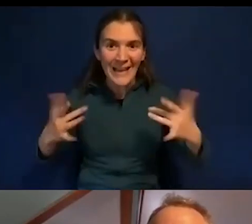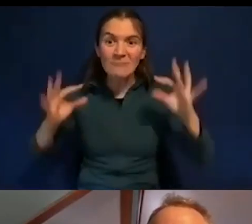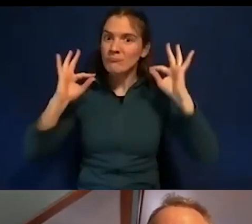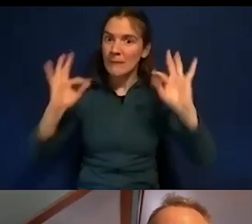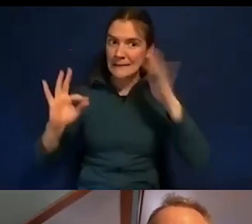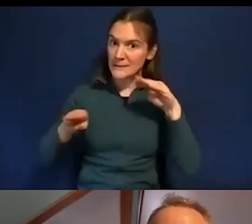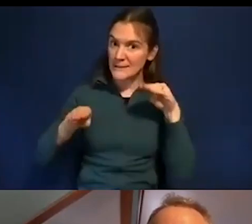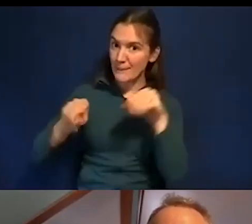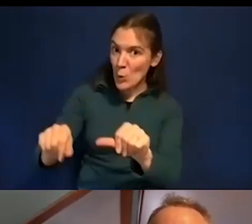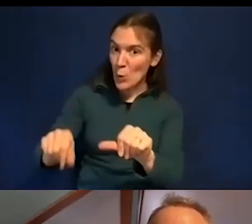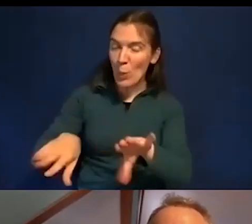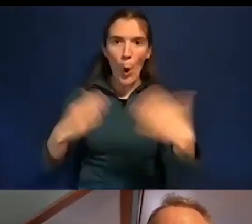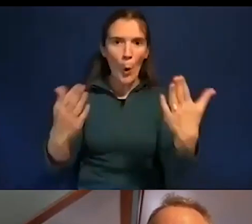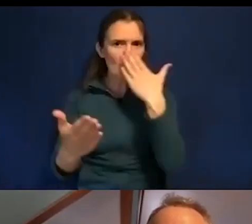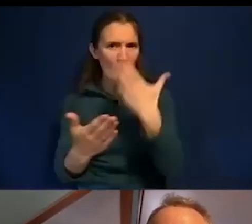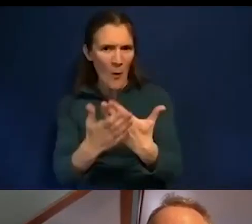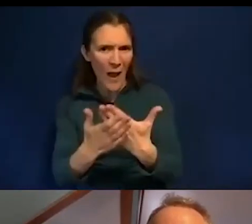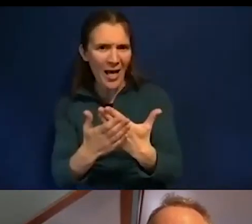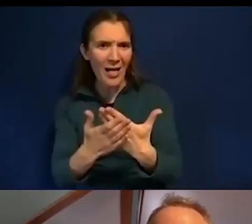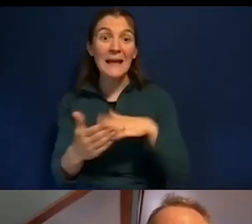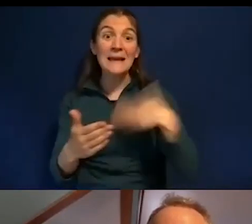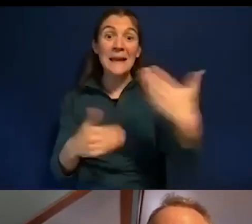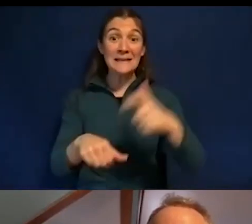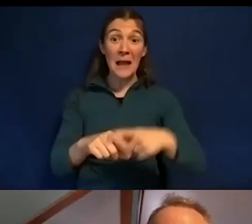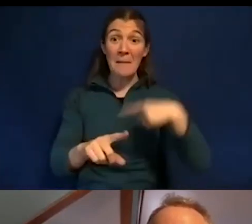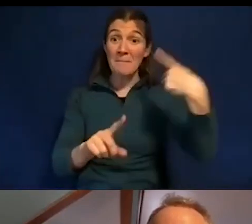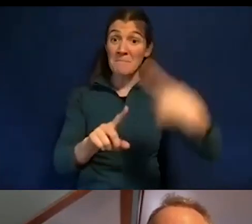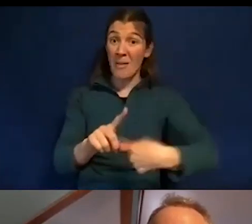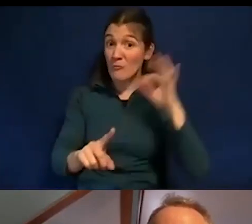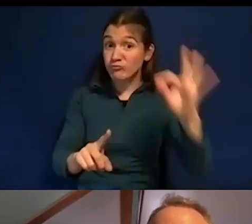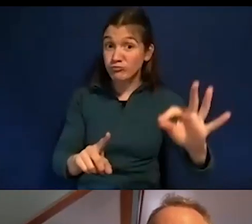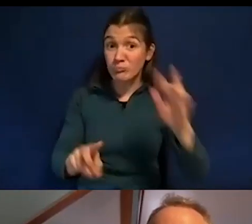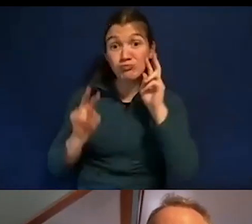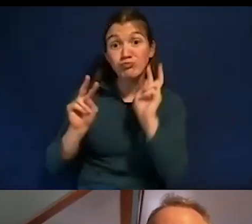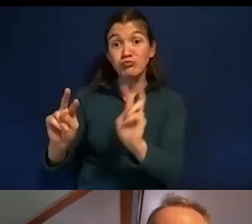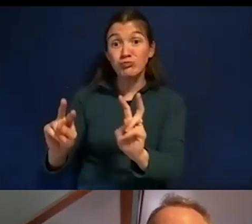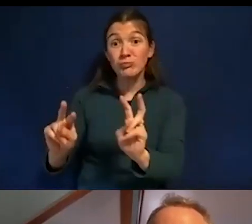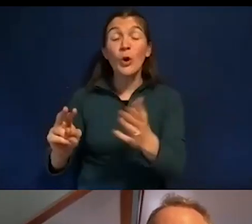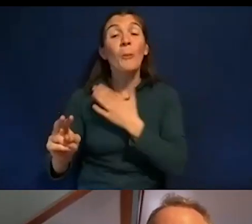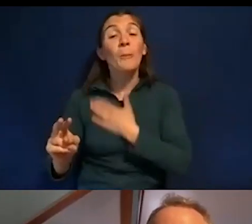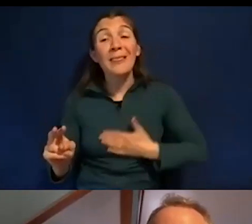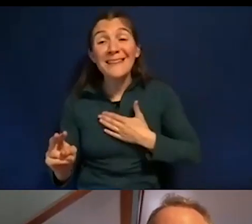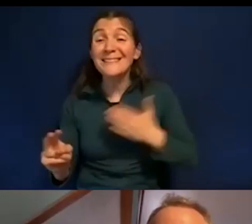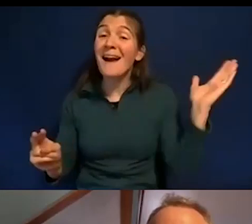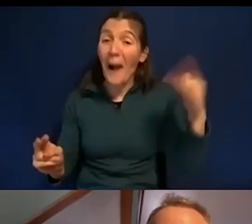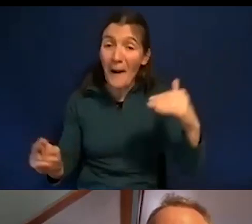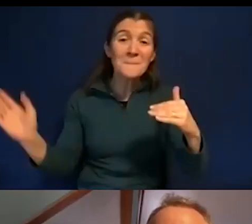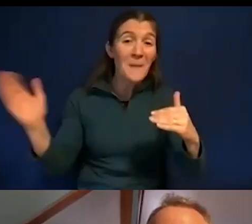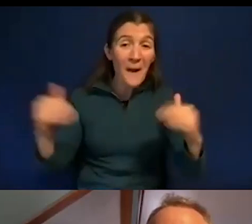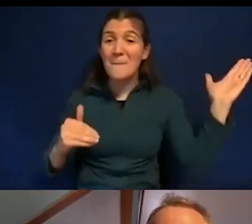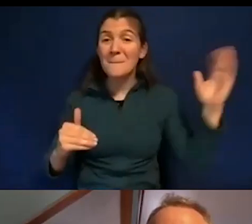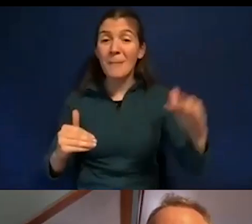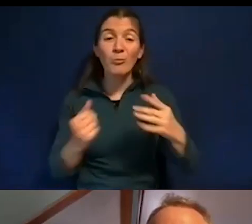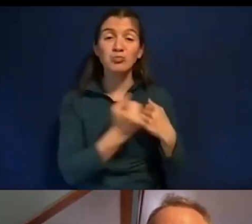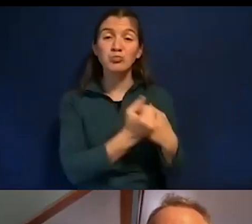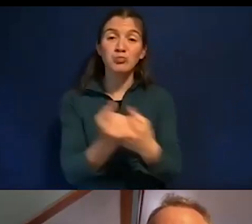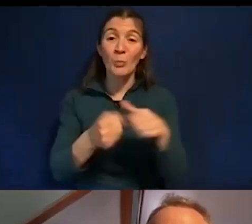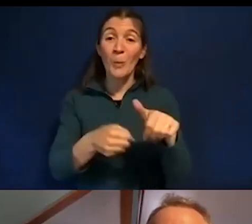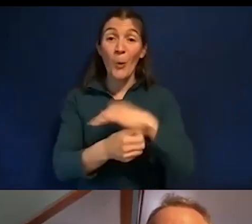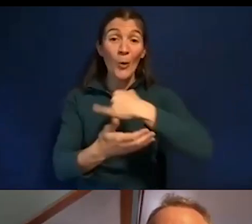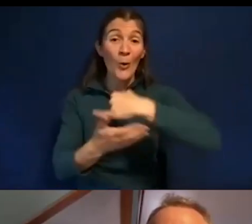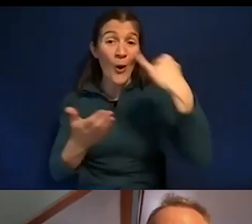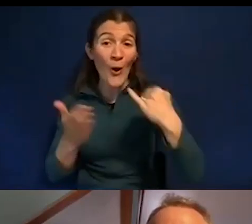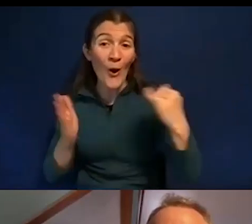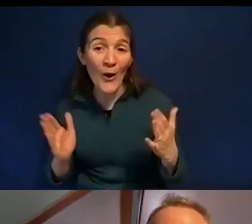start off so well. I'm really looking forward to the next one. And I really encourage people to come out, support local artists